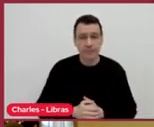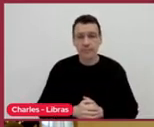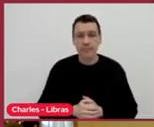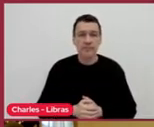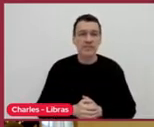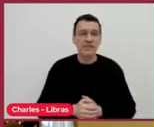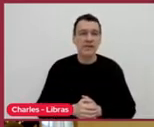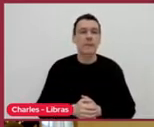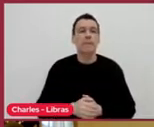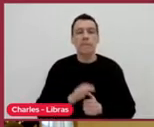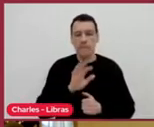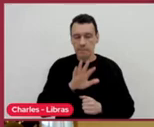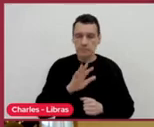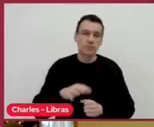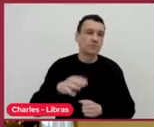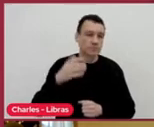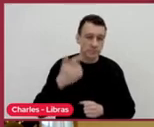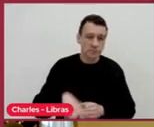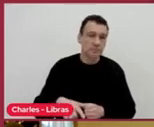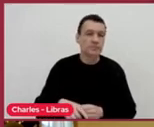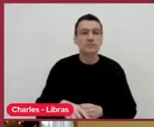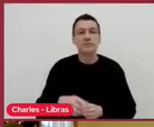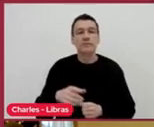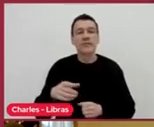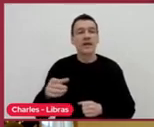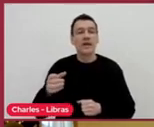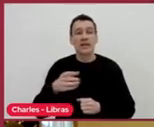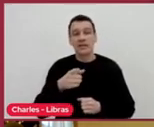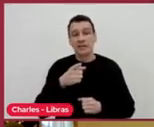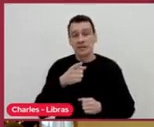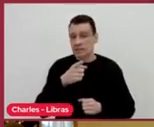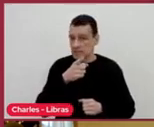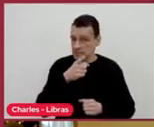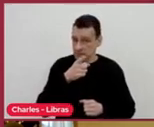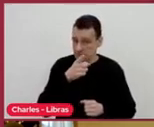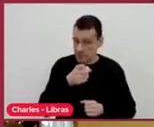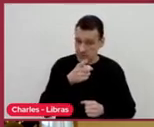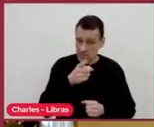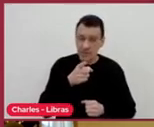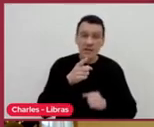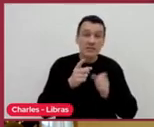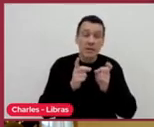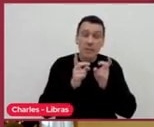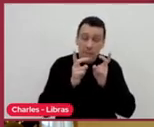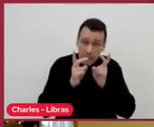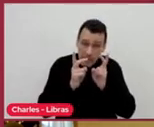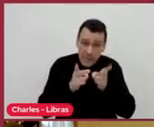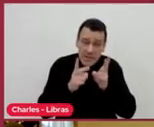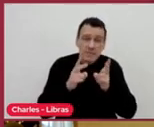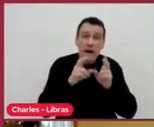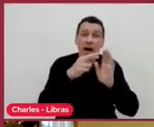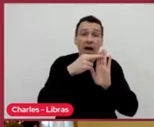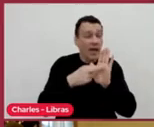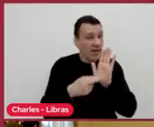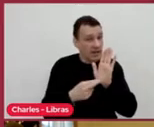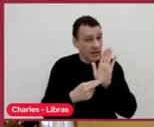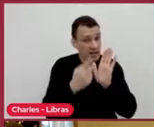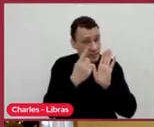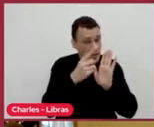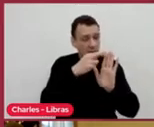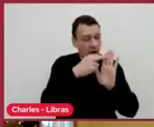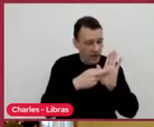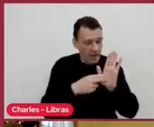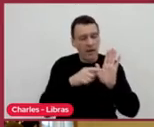And again, this one is also a batch resolver. The same rules apply. So it will first call this